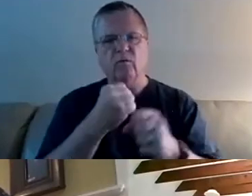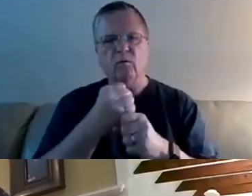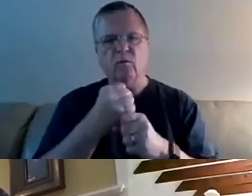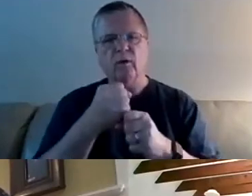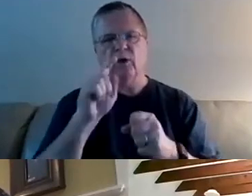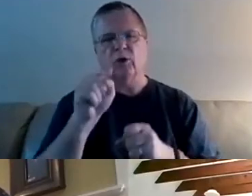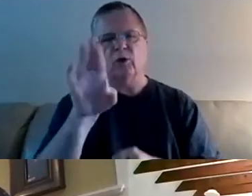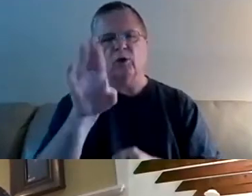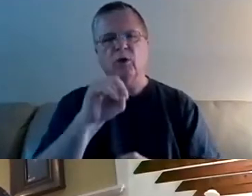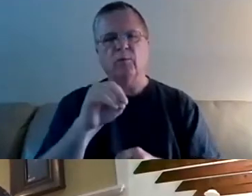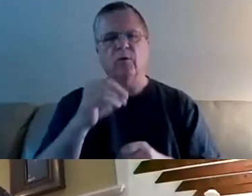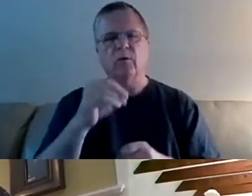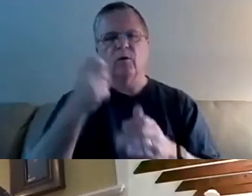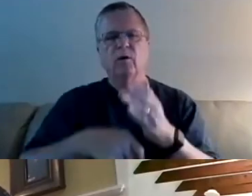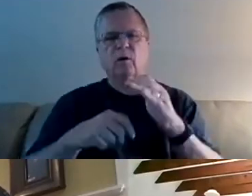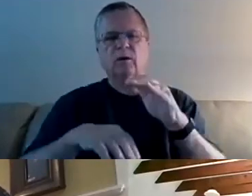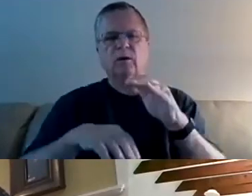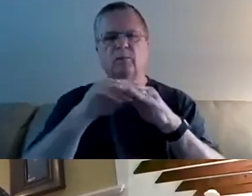exceed